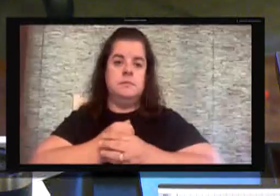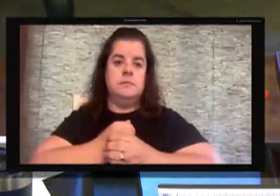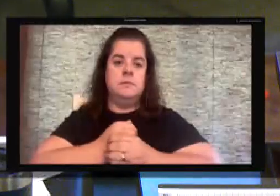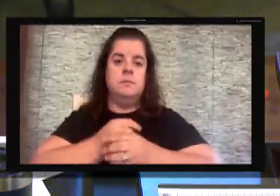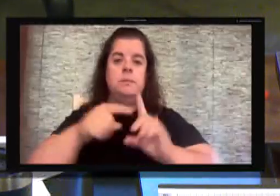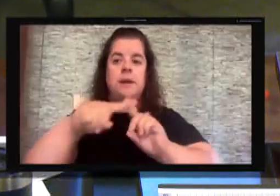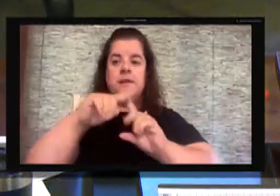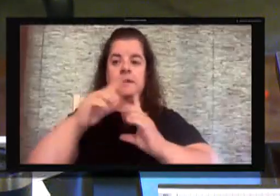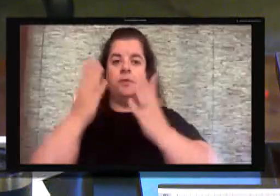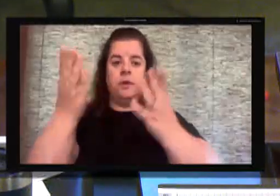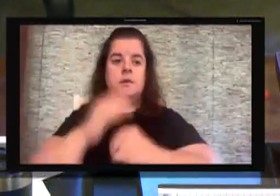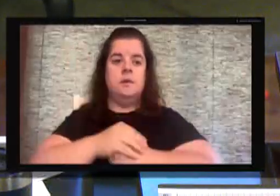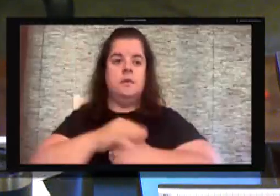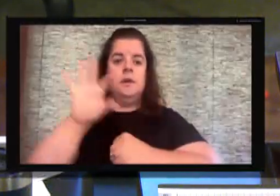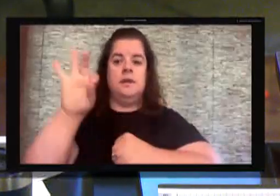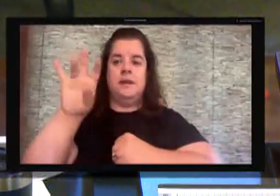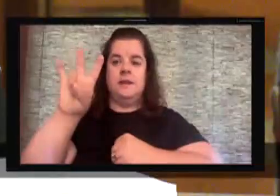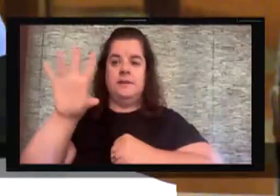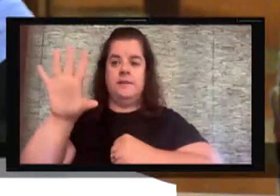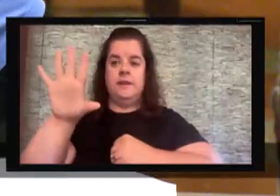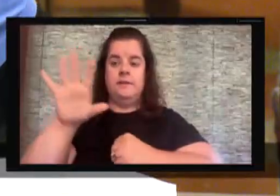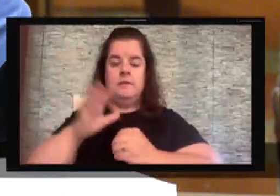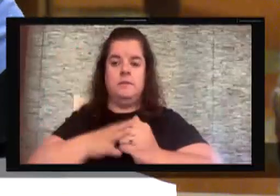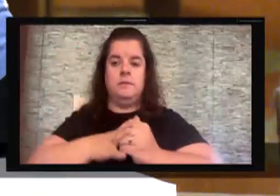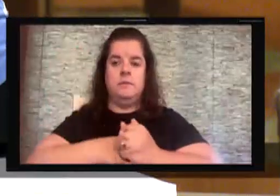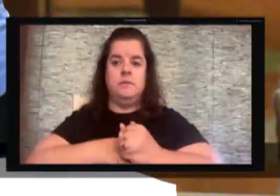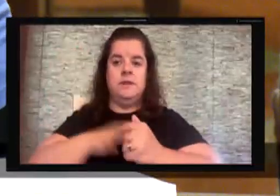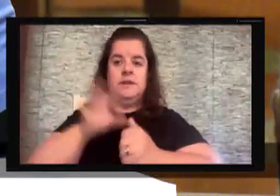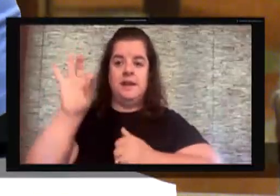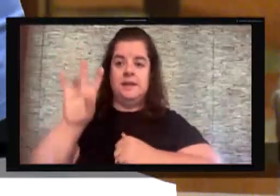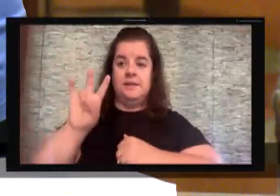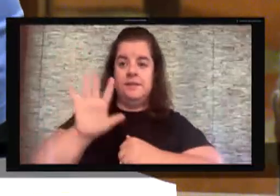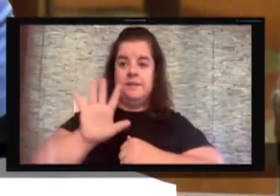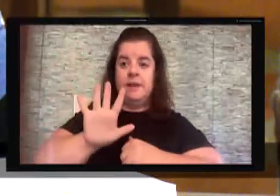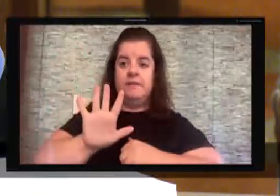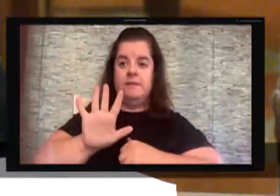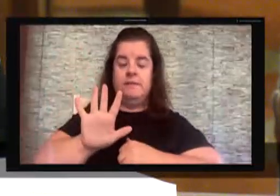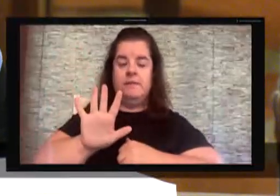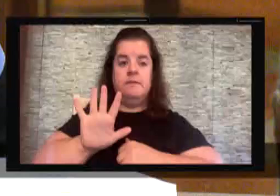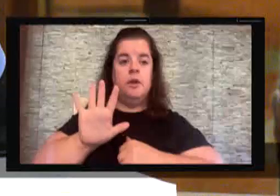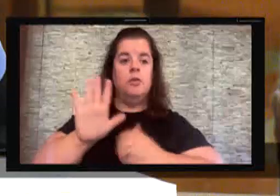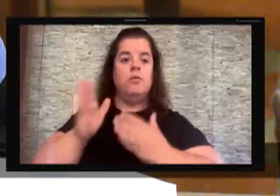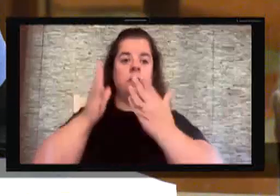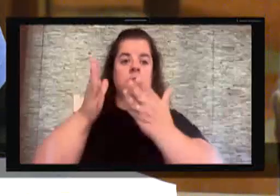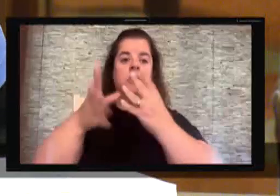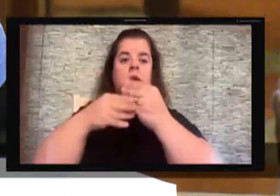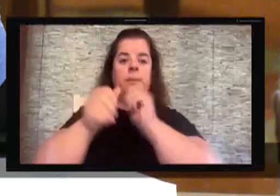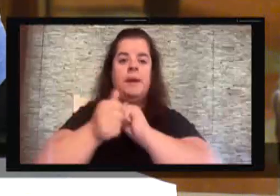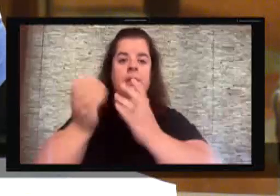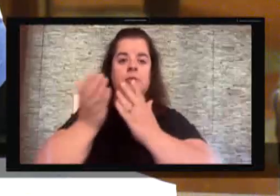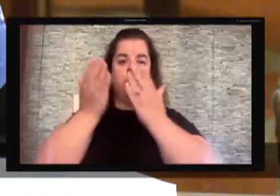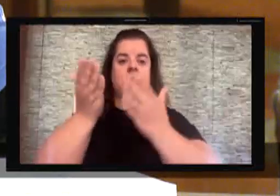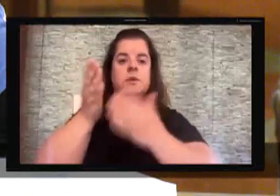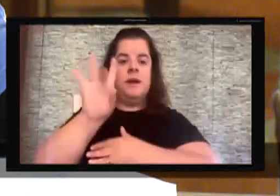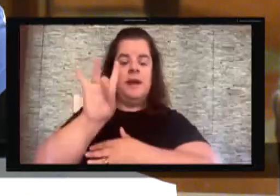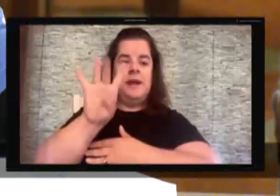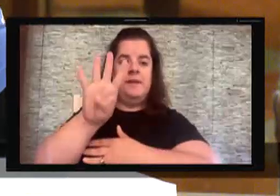Bill 975. Bill 975, resolution further amending resolution number 840